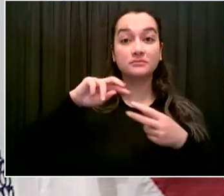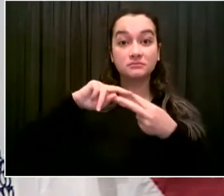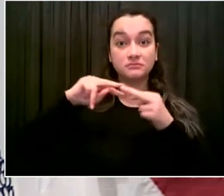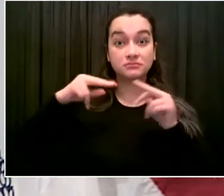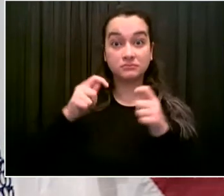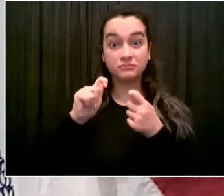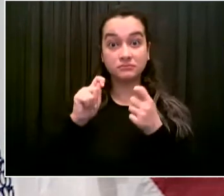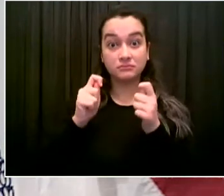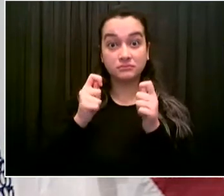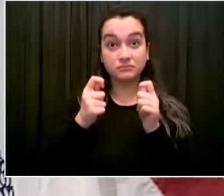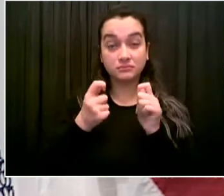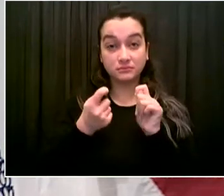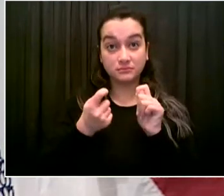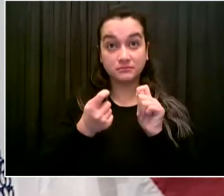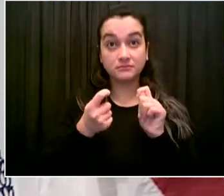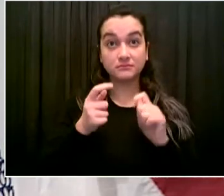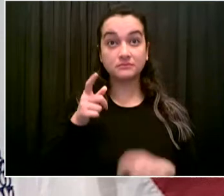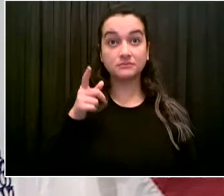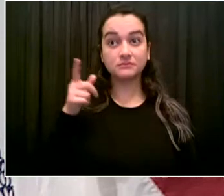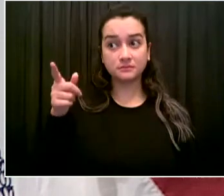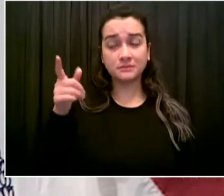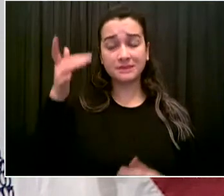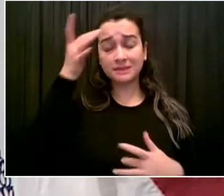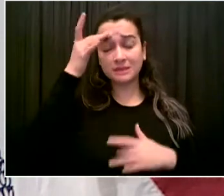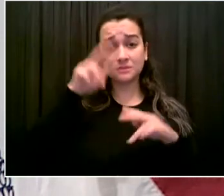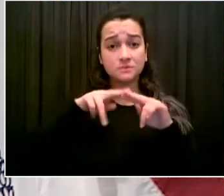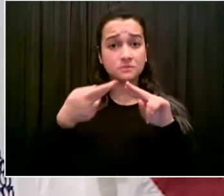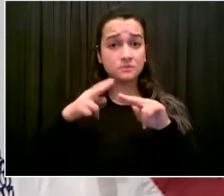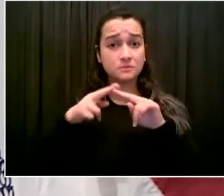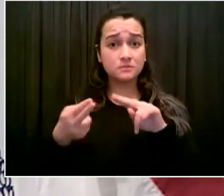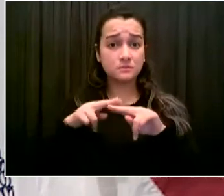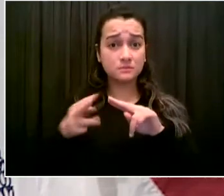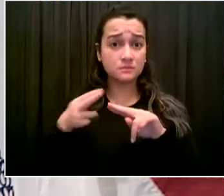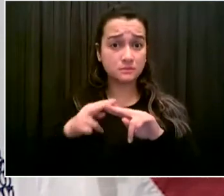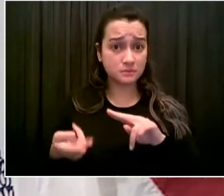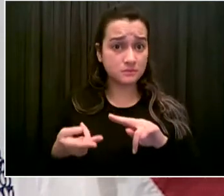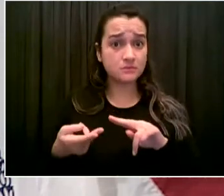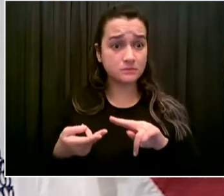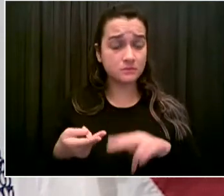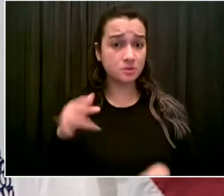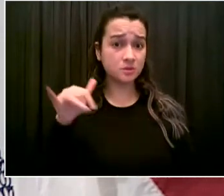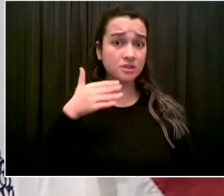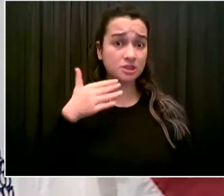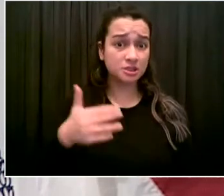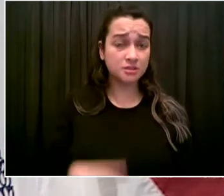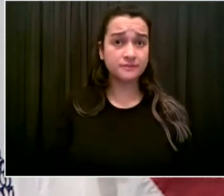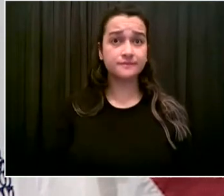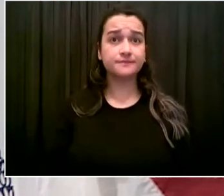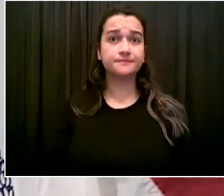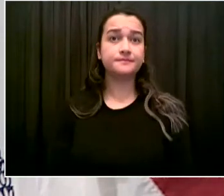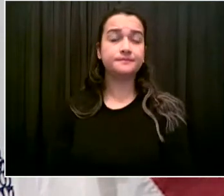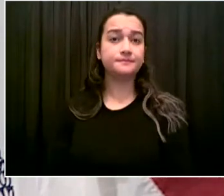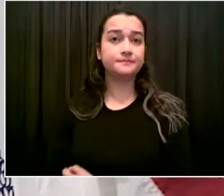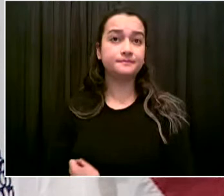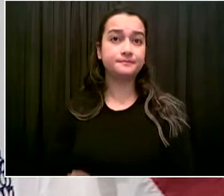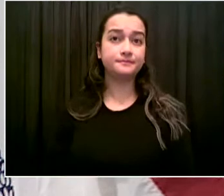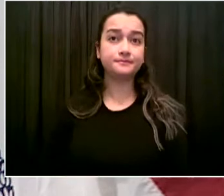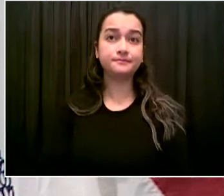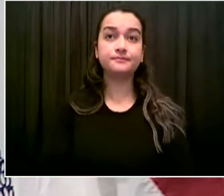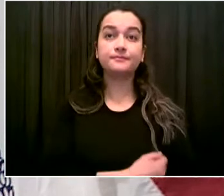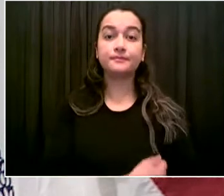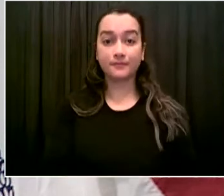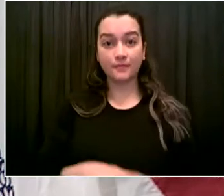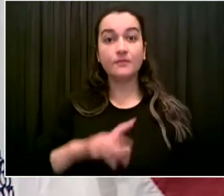So far, we're not seeing that, but we want to keep vigilant, and they clearly are more infectious, which is keeping our case numbers